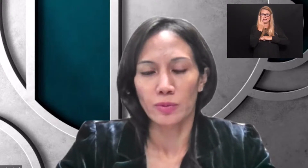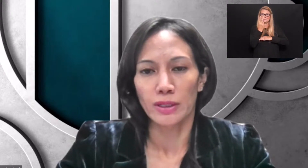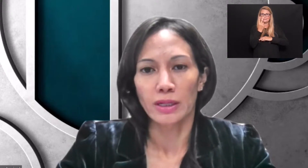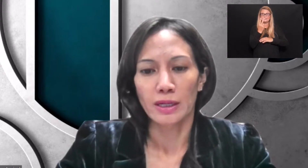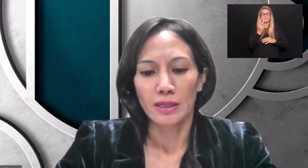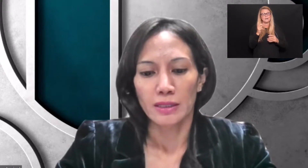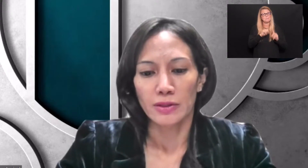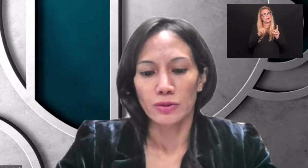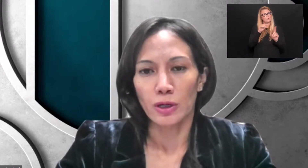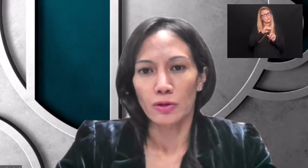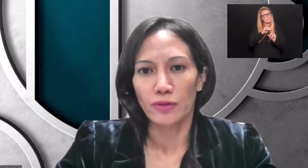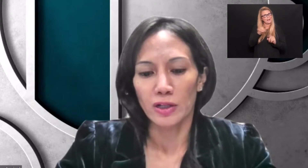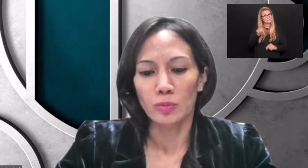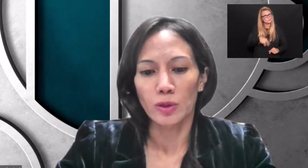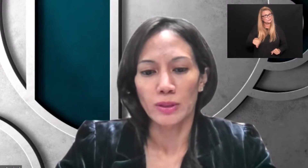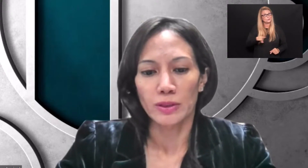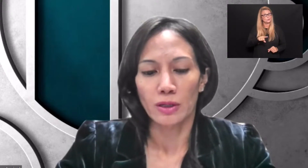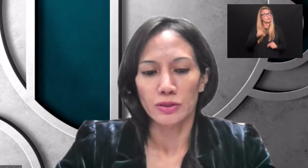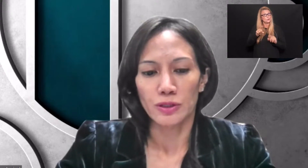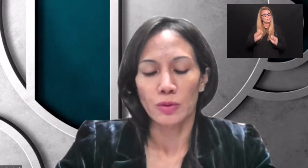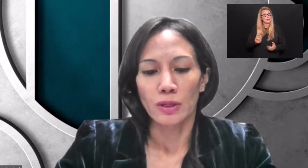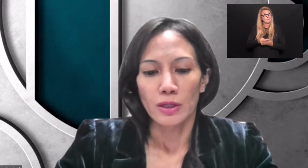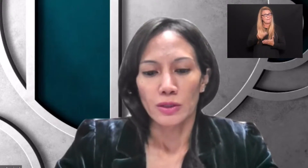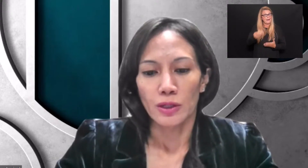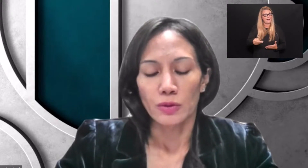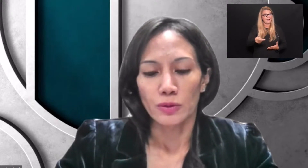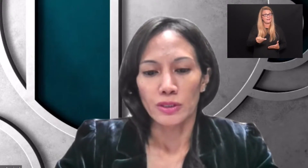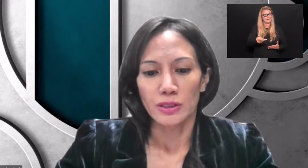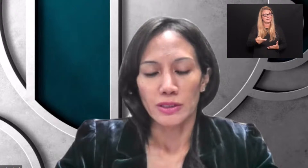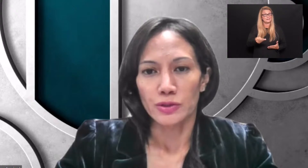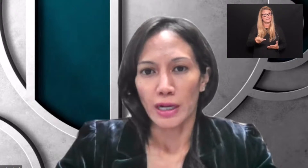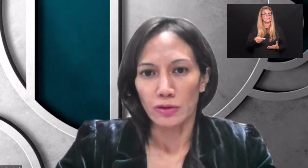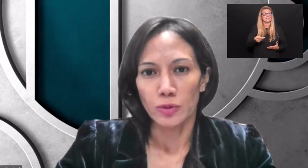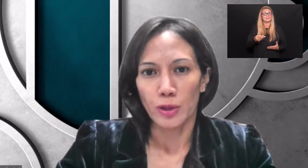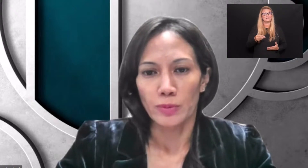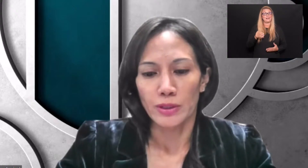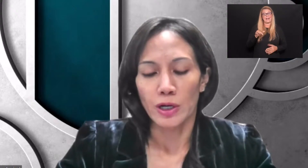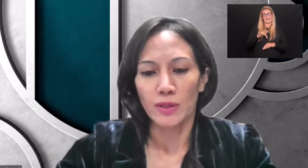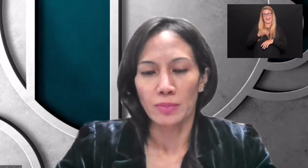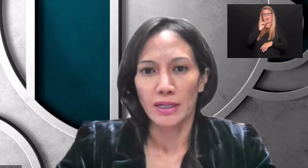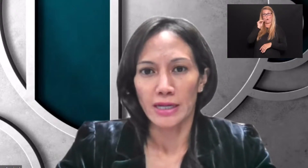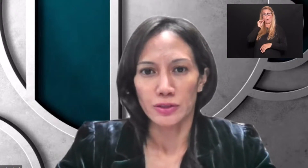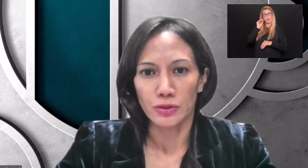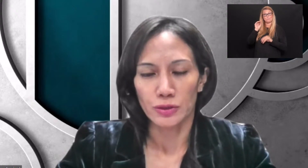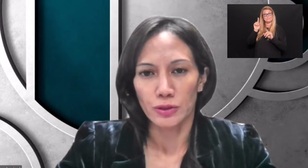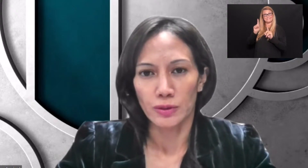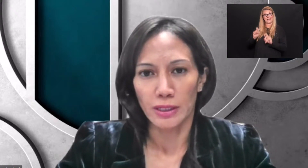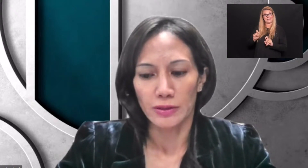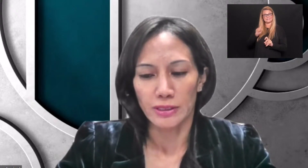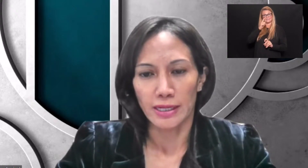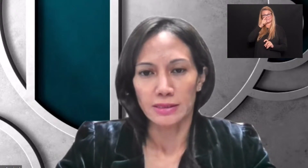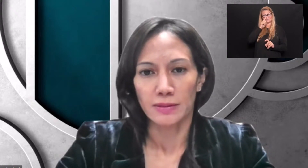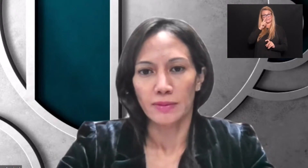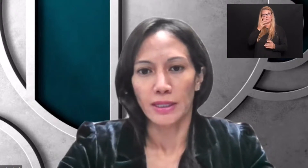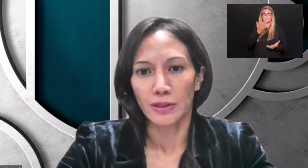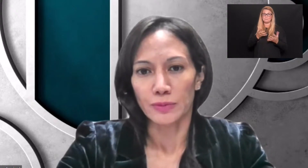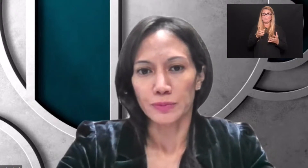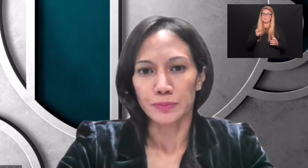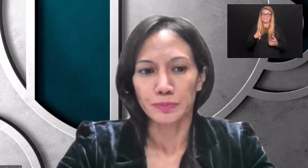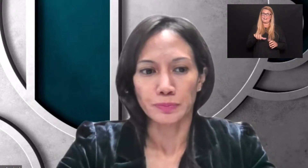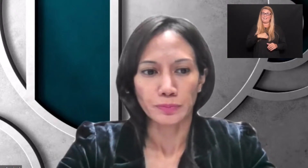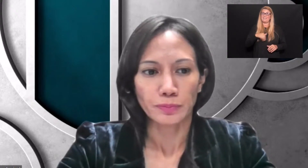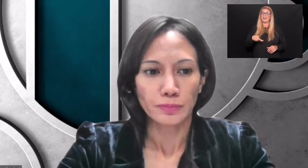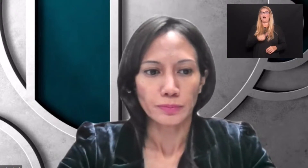remind everyone that those are available, but they're also, you know, you need to let your health department know, and they might ask you to do another test. Thank